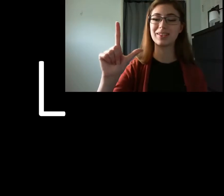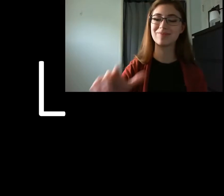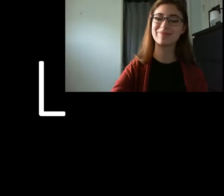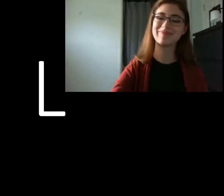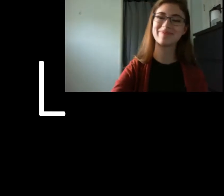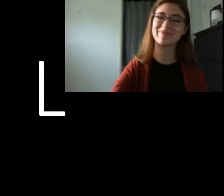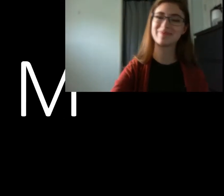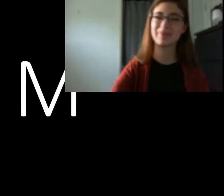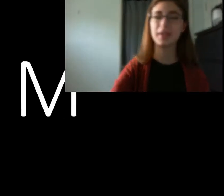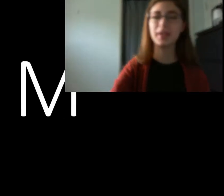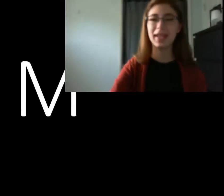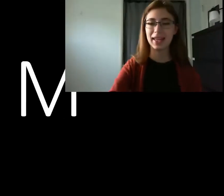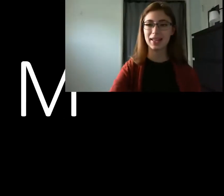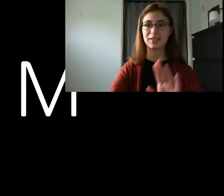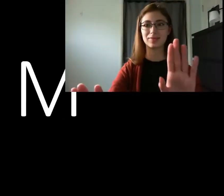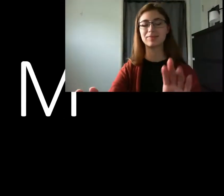L.